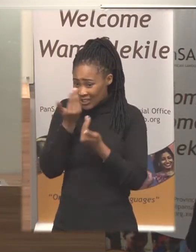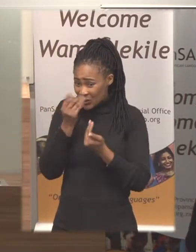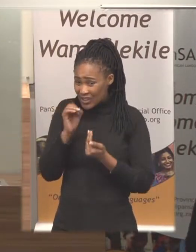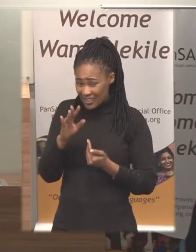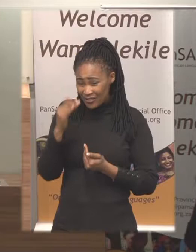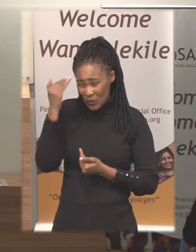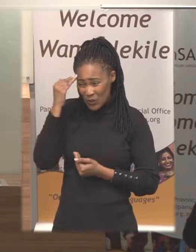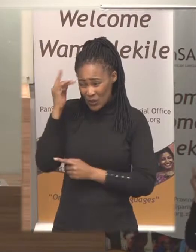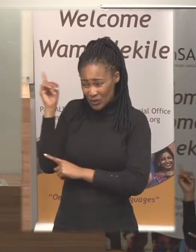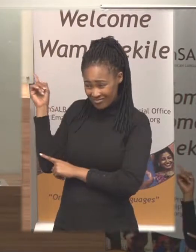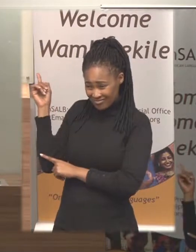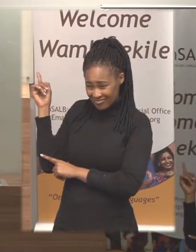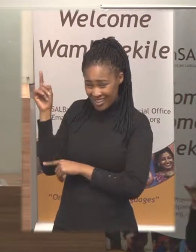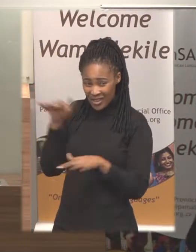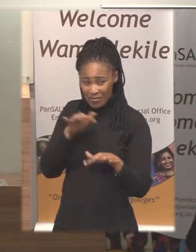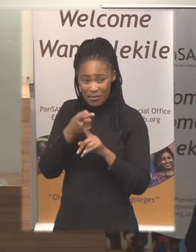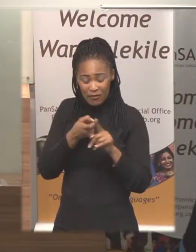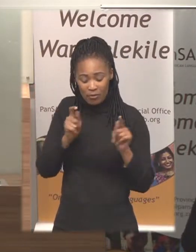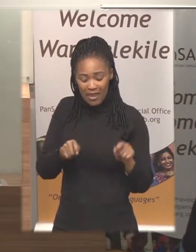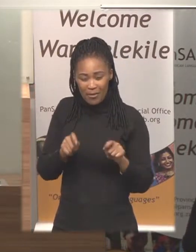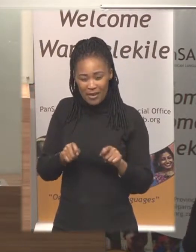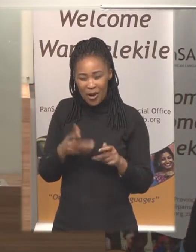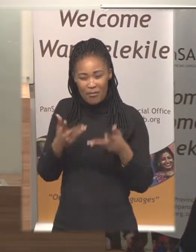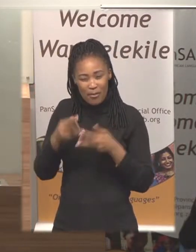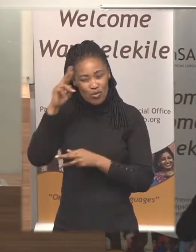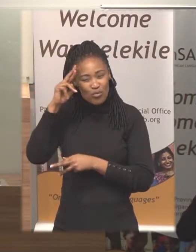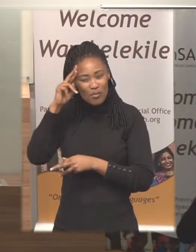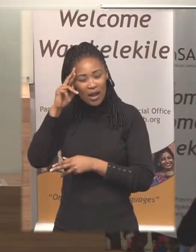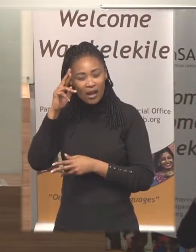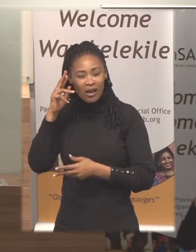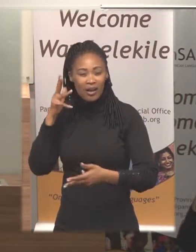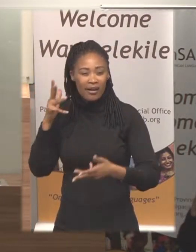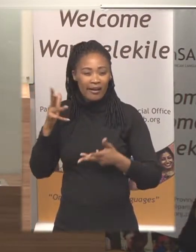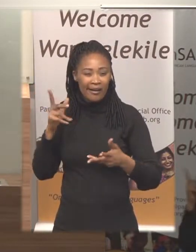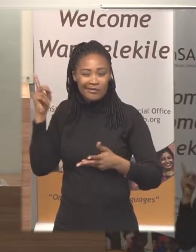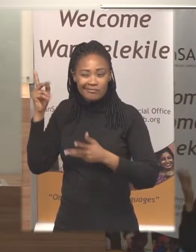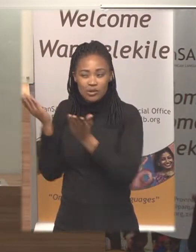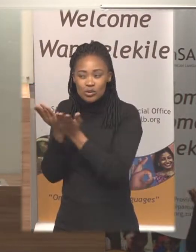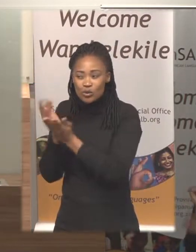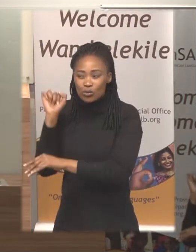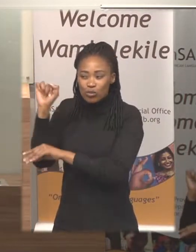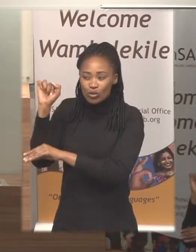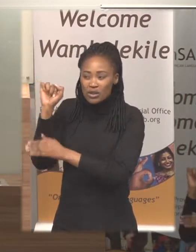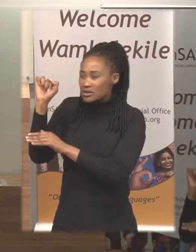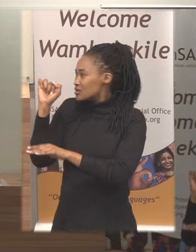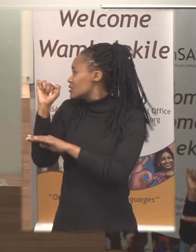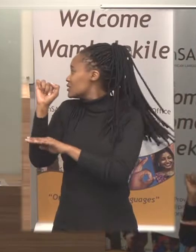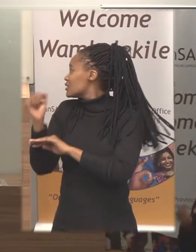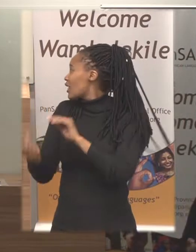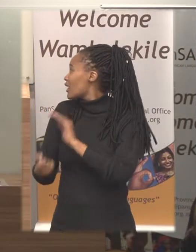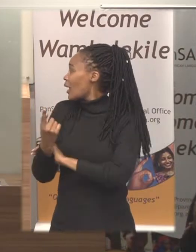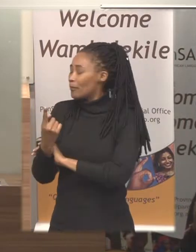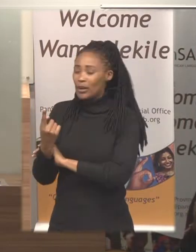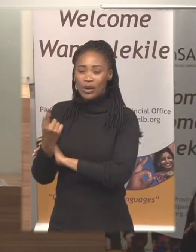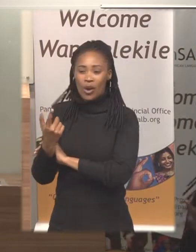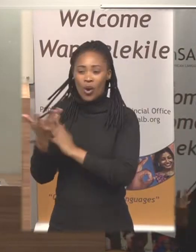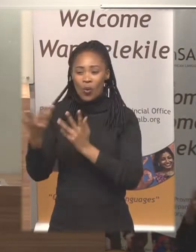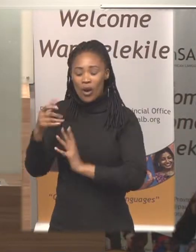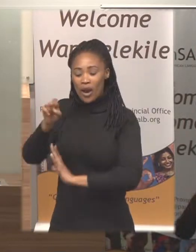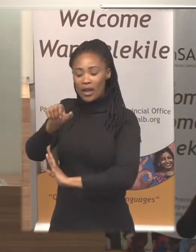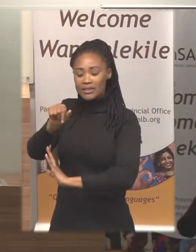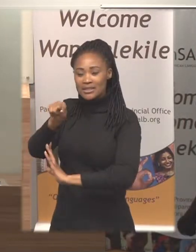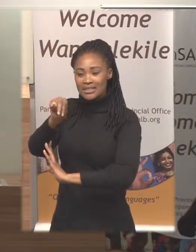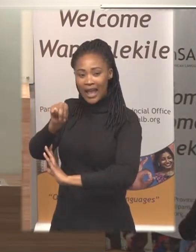The people who are from Cape Town may remember the school protests that took place at